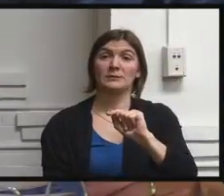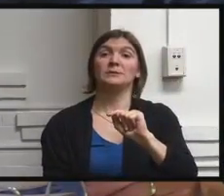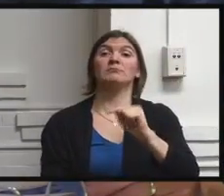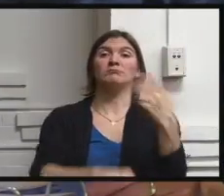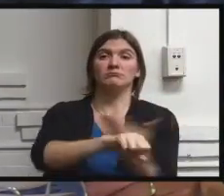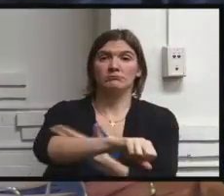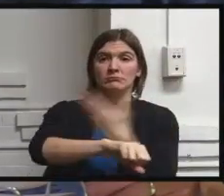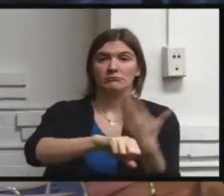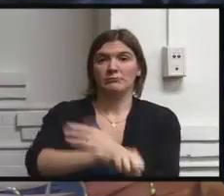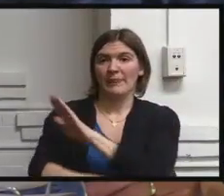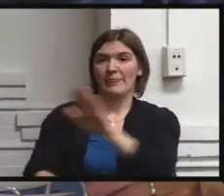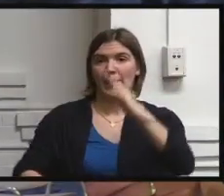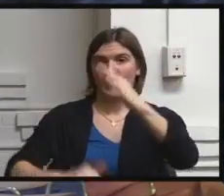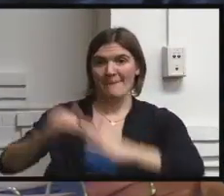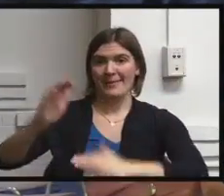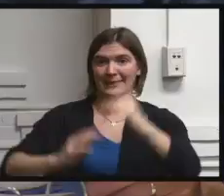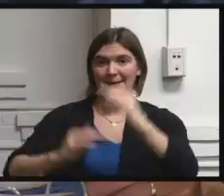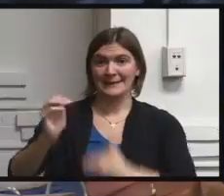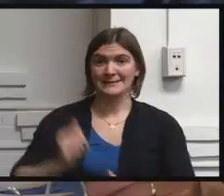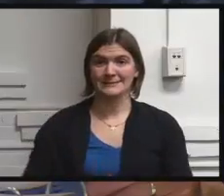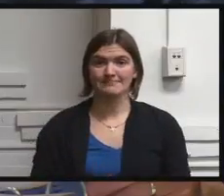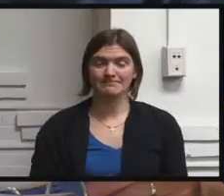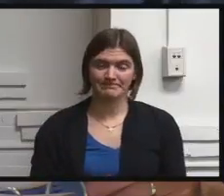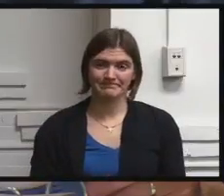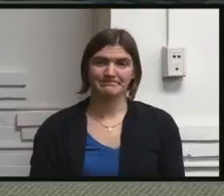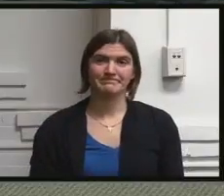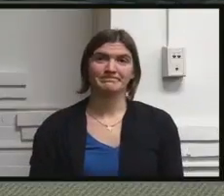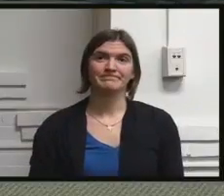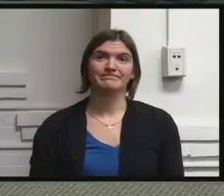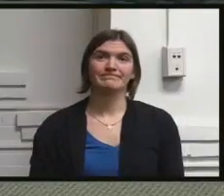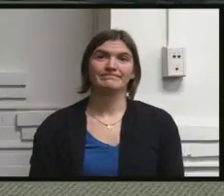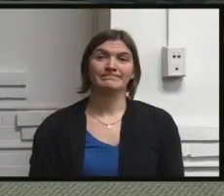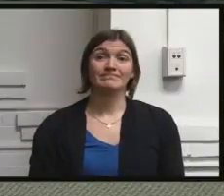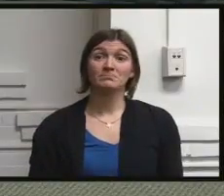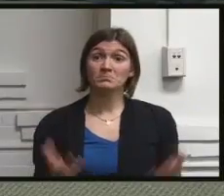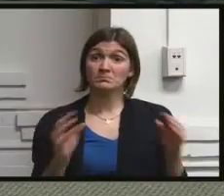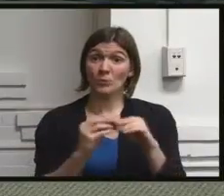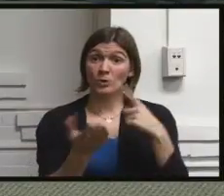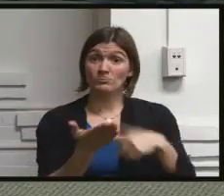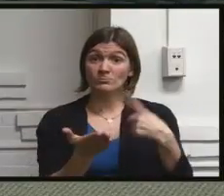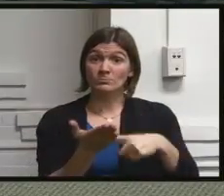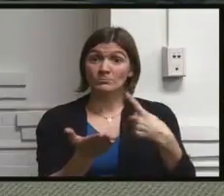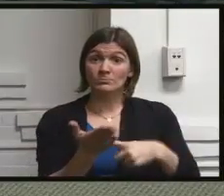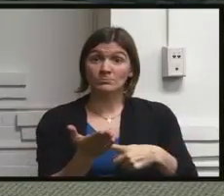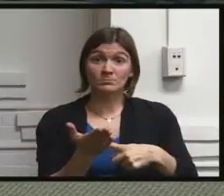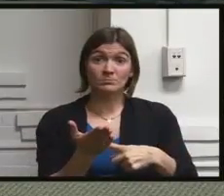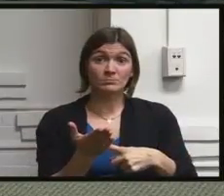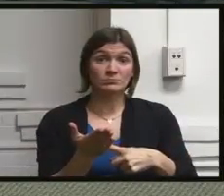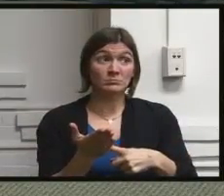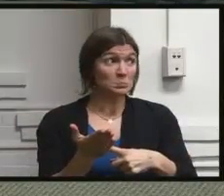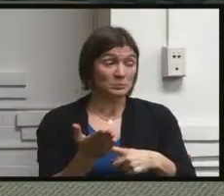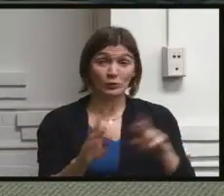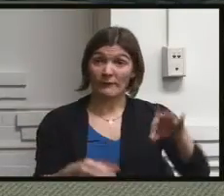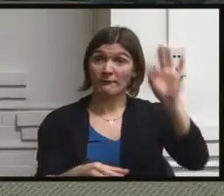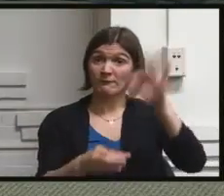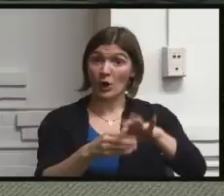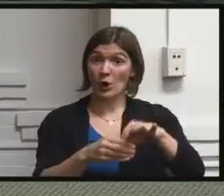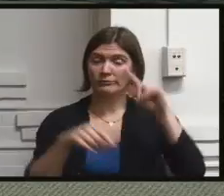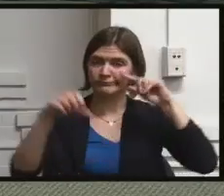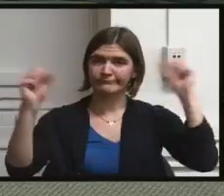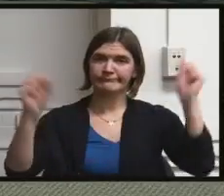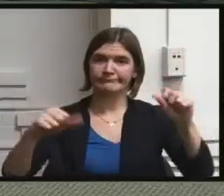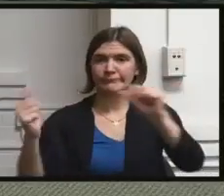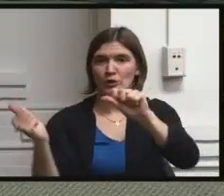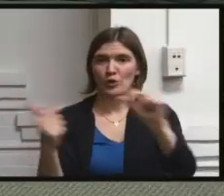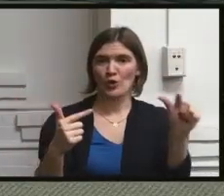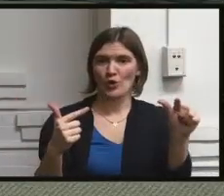Portfolio Enhancement 3 project. Is there any further discussion? Hearing none, all those in favor, please say